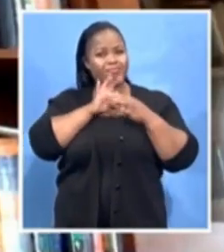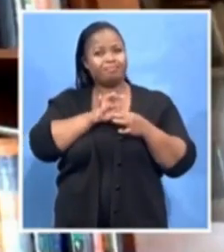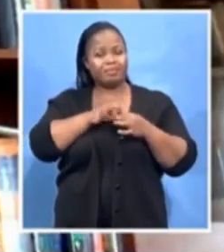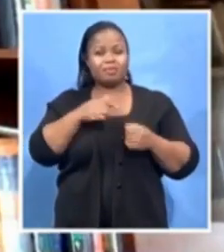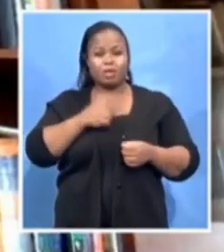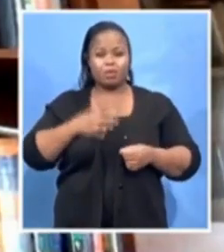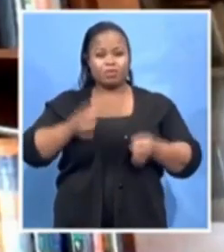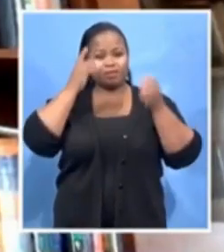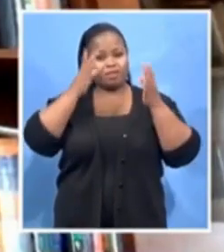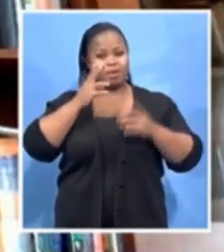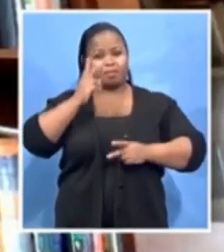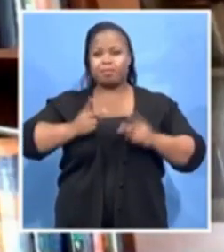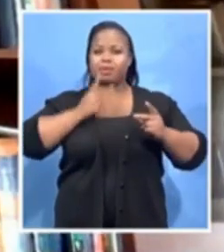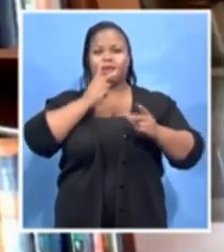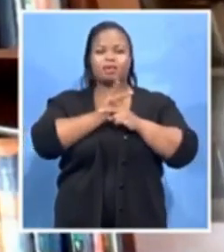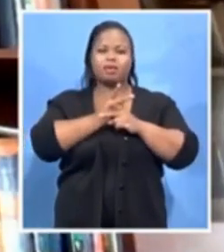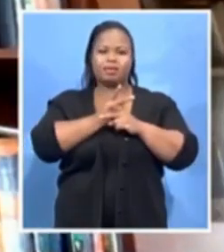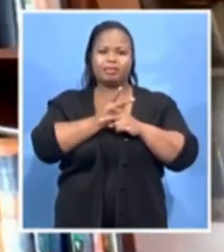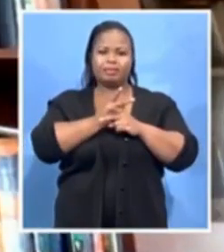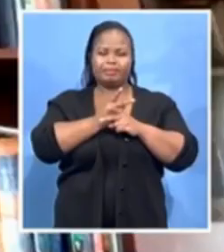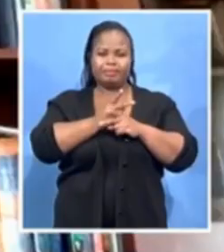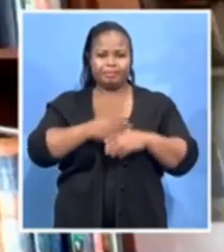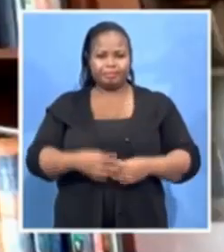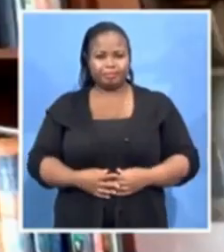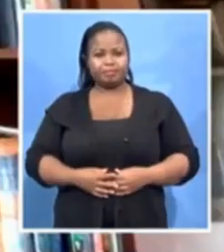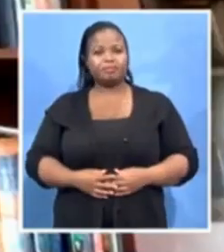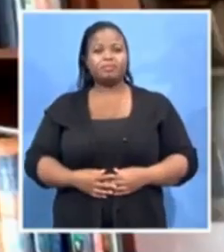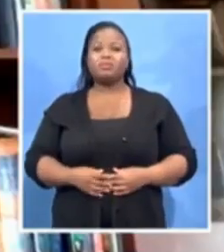and brethren, that in the early days of the struggle,